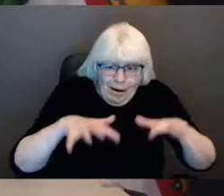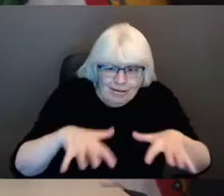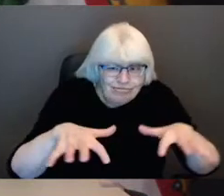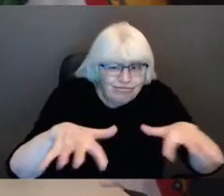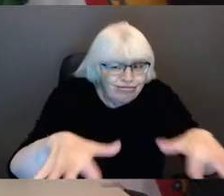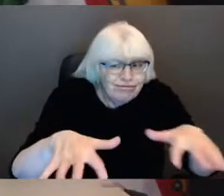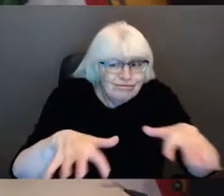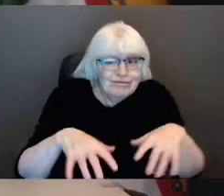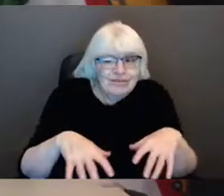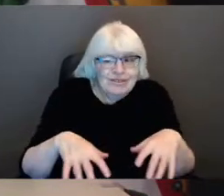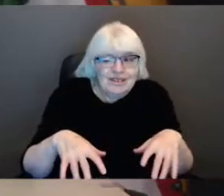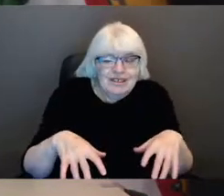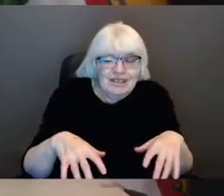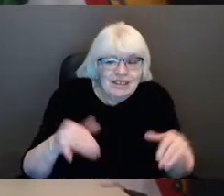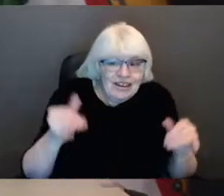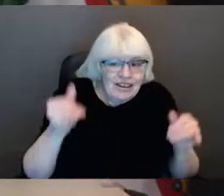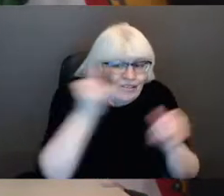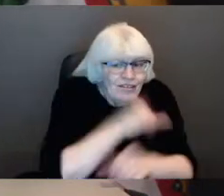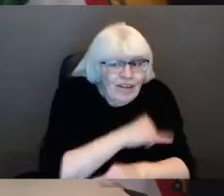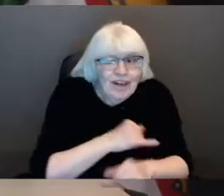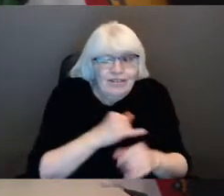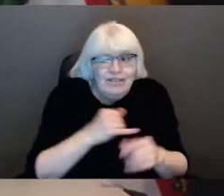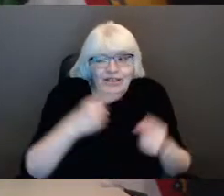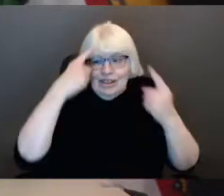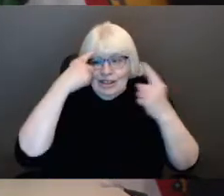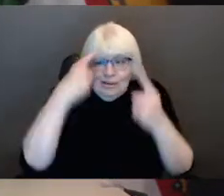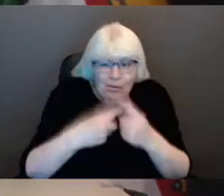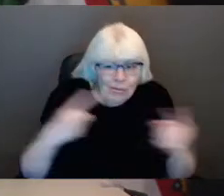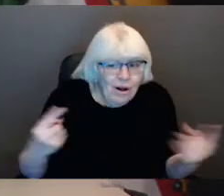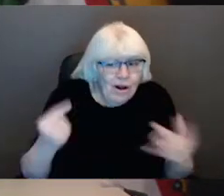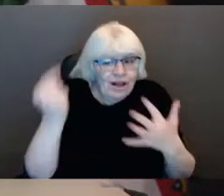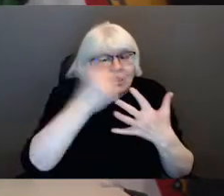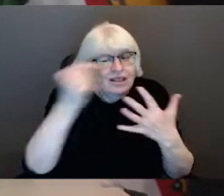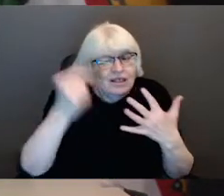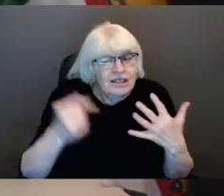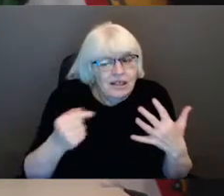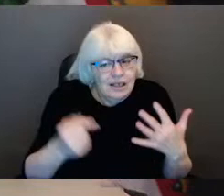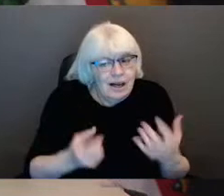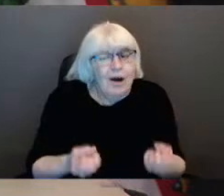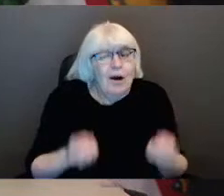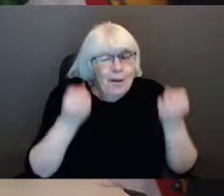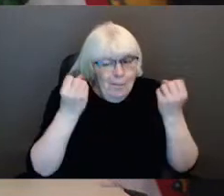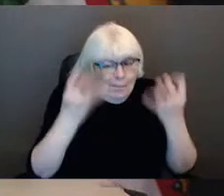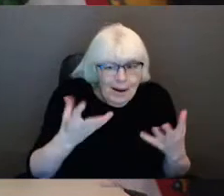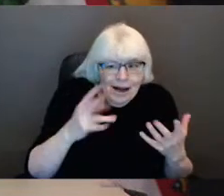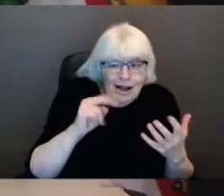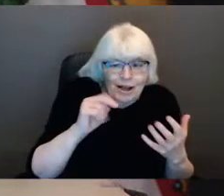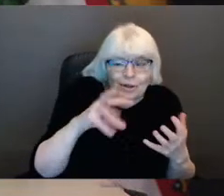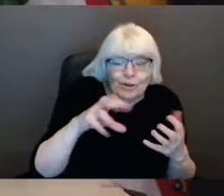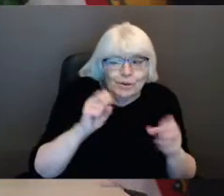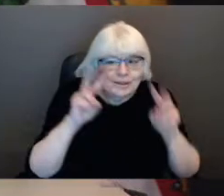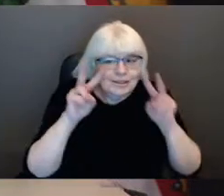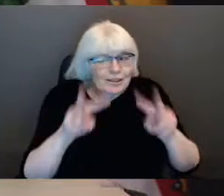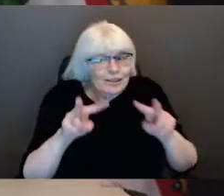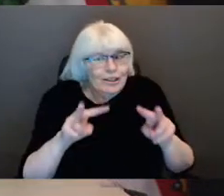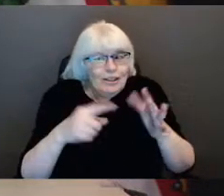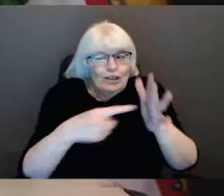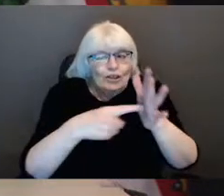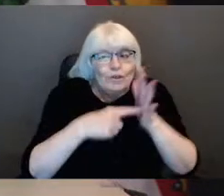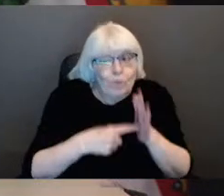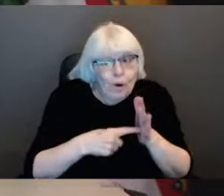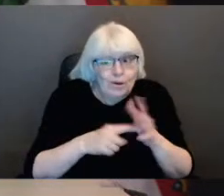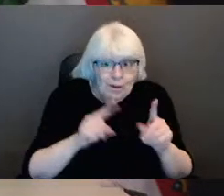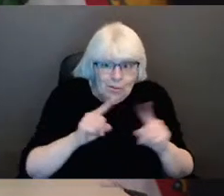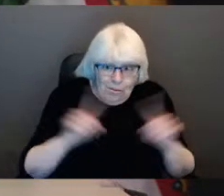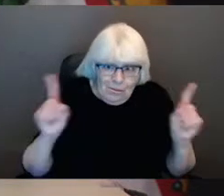ridiculously, opposed to a lot of things, although a lot of the coverage did indicate that. But whether or not it erodes public confidence, I